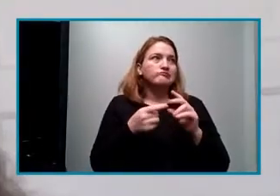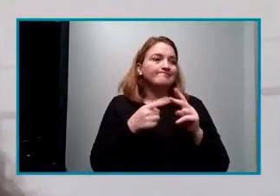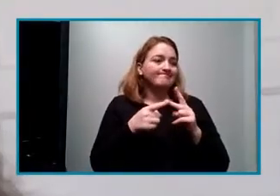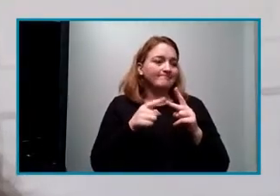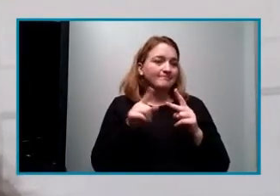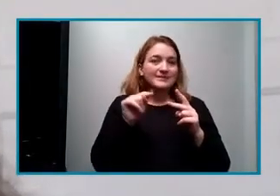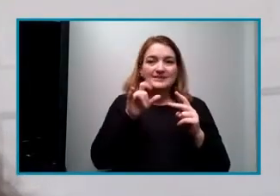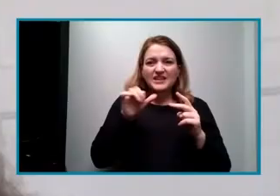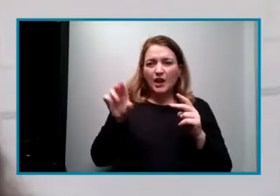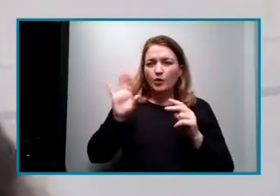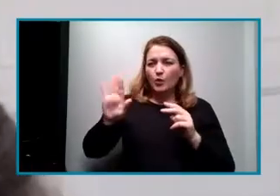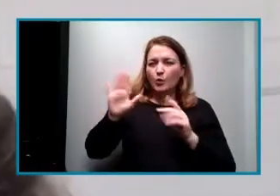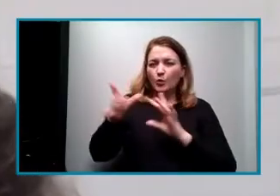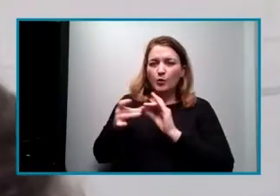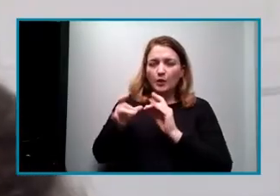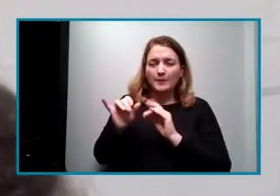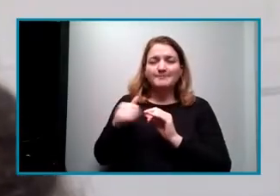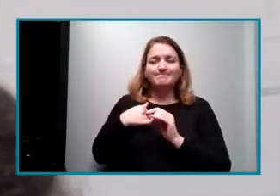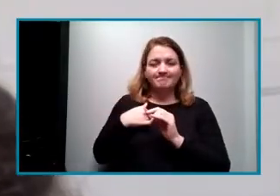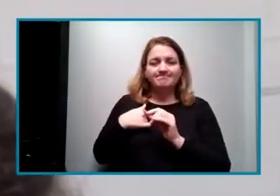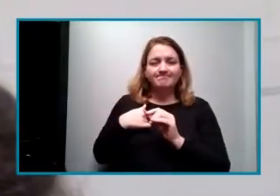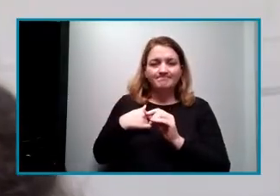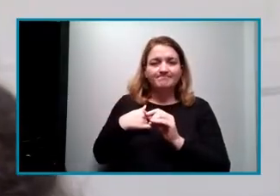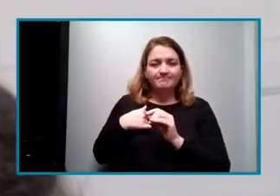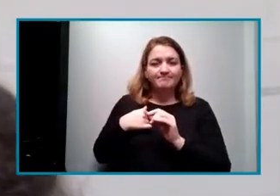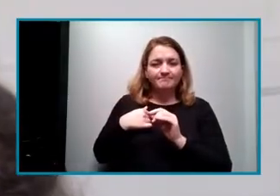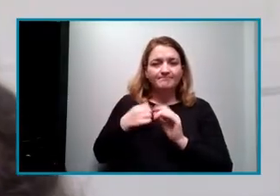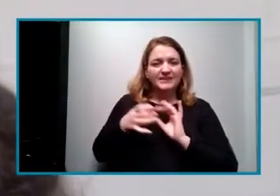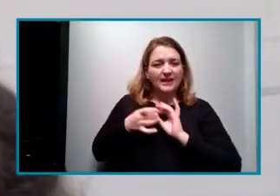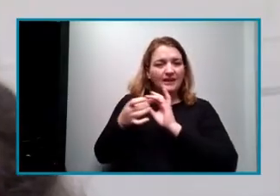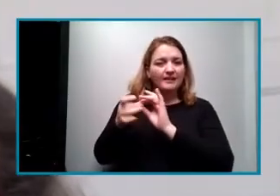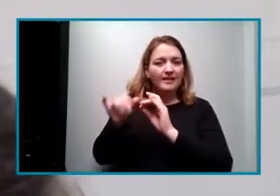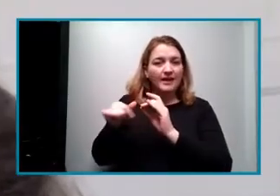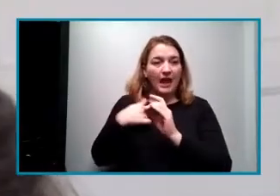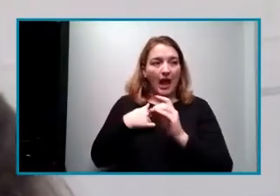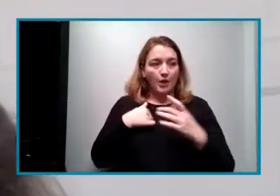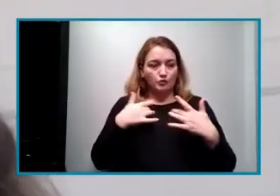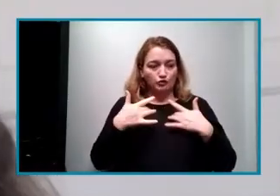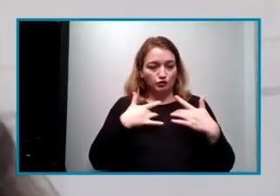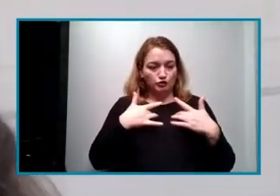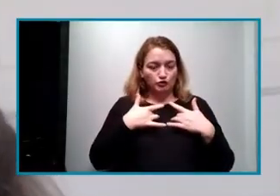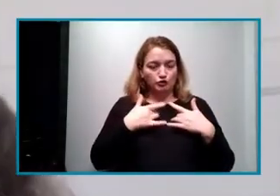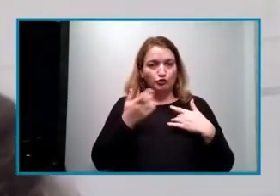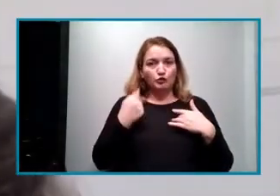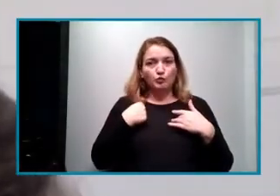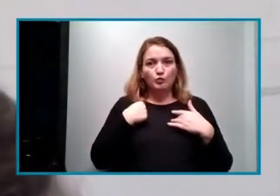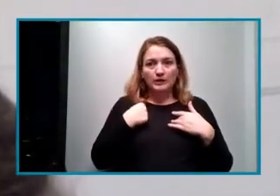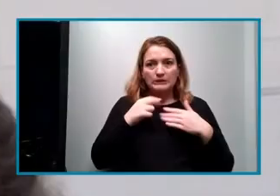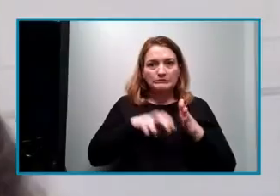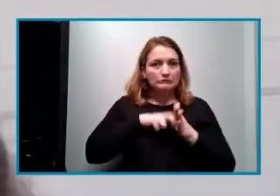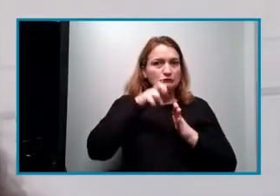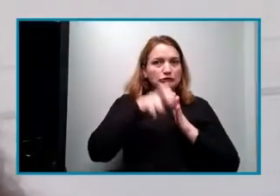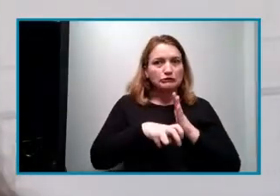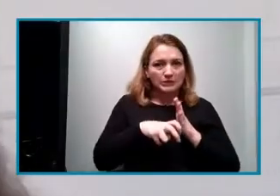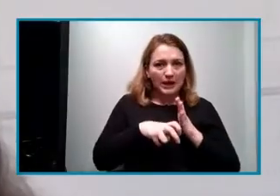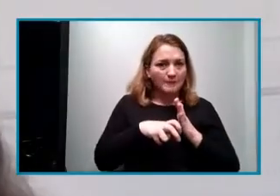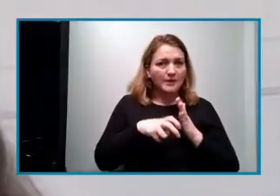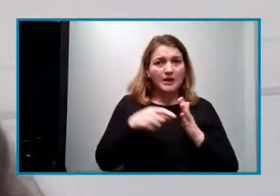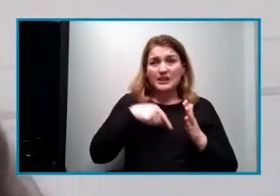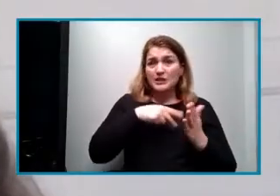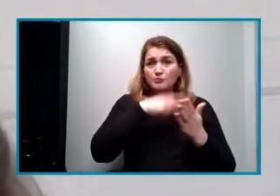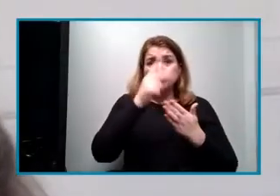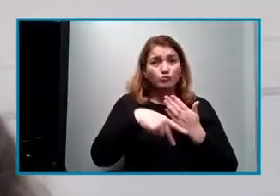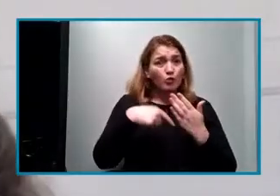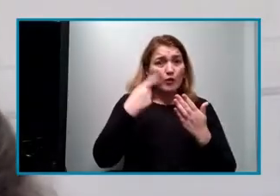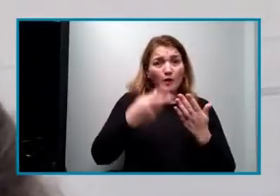said, in that I was concerned heading in that we were going to be looking at a program that we had been running for